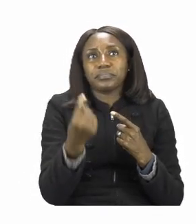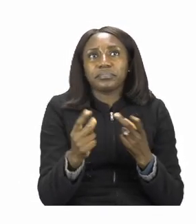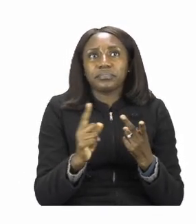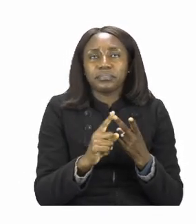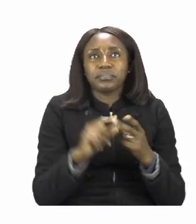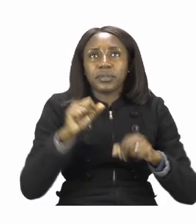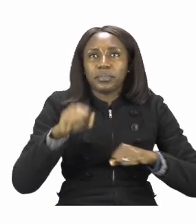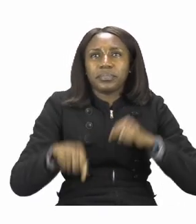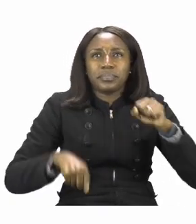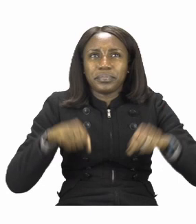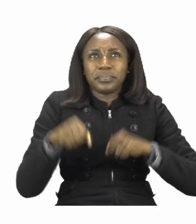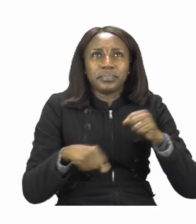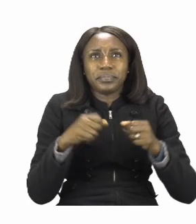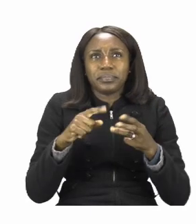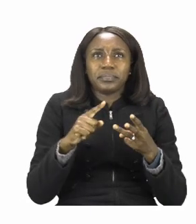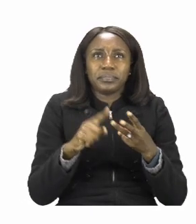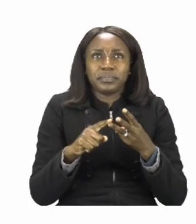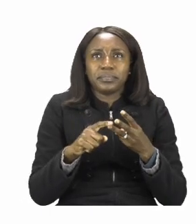ride,